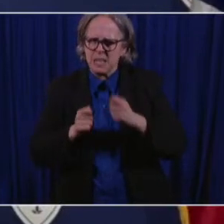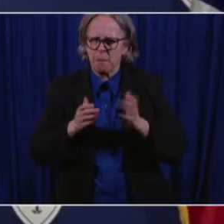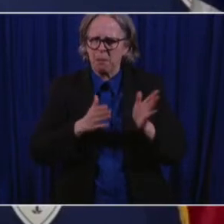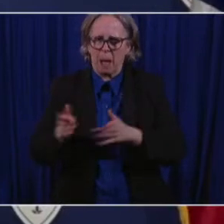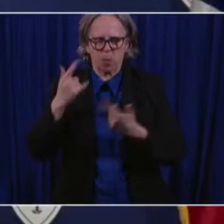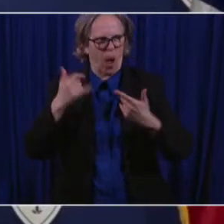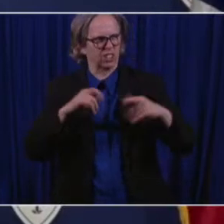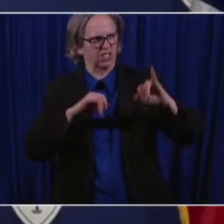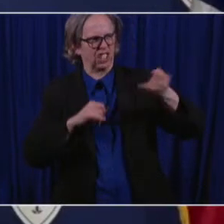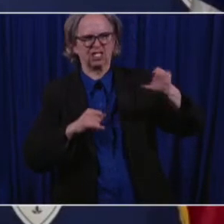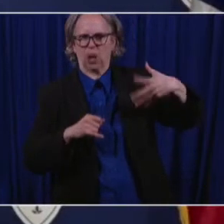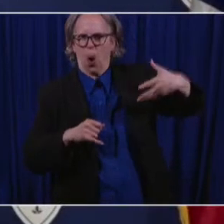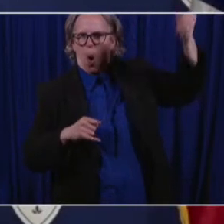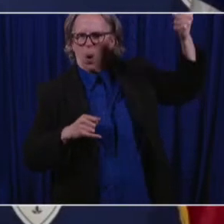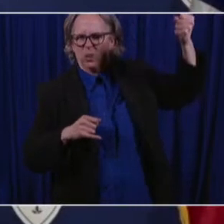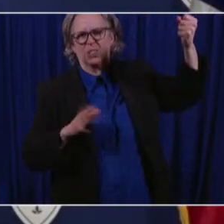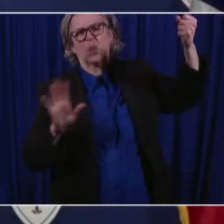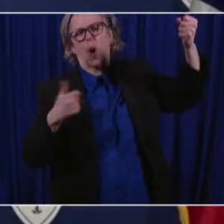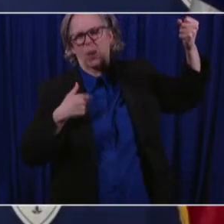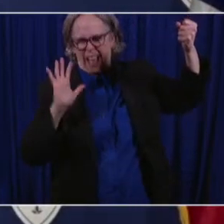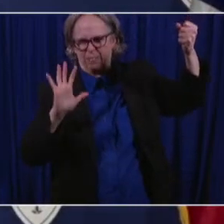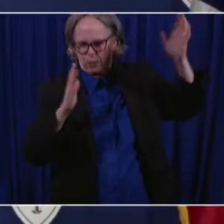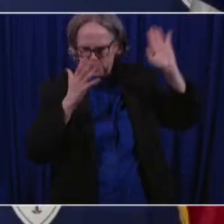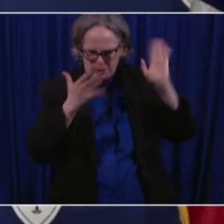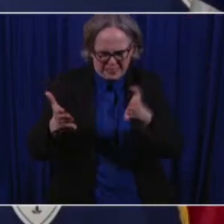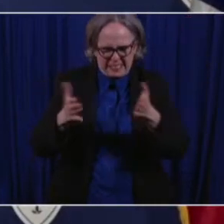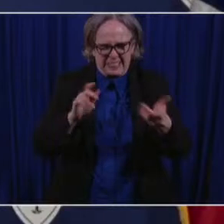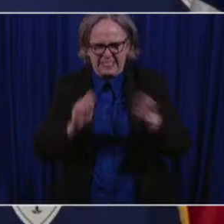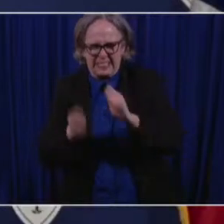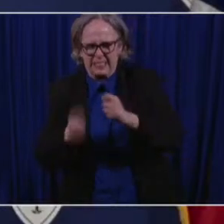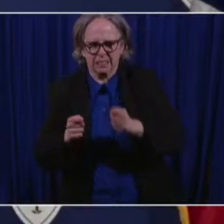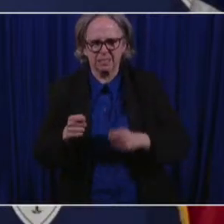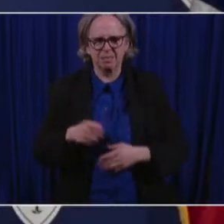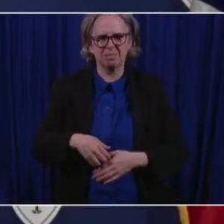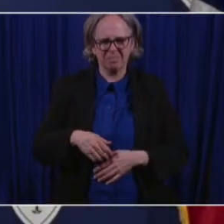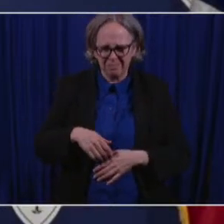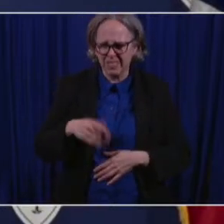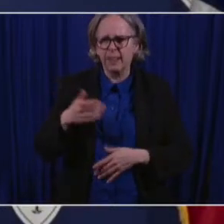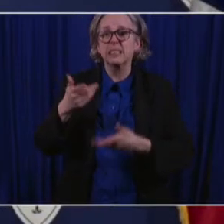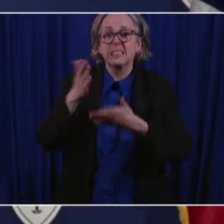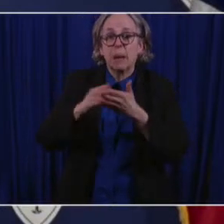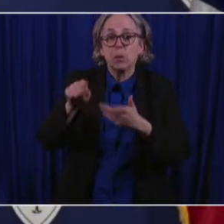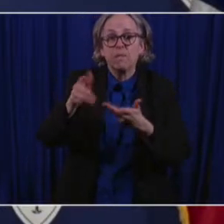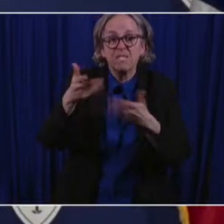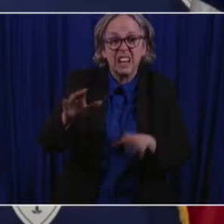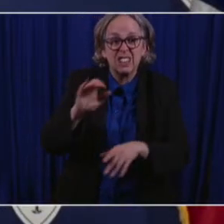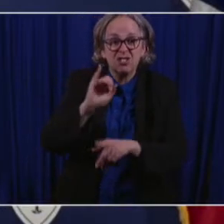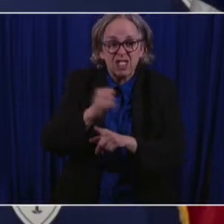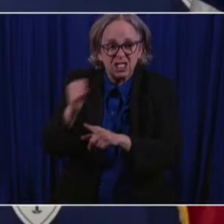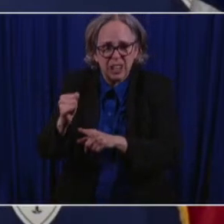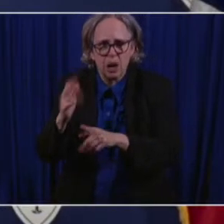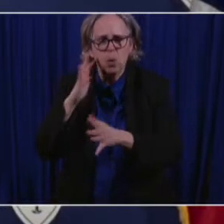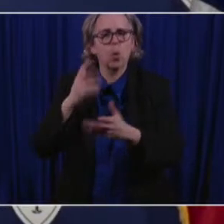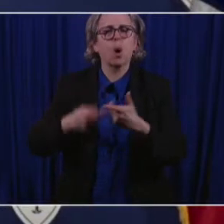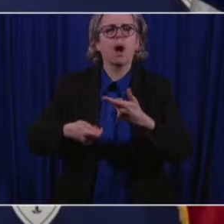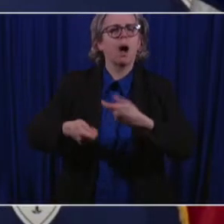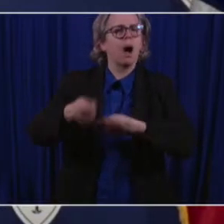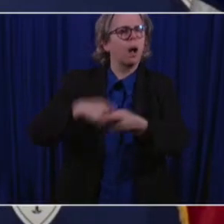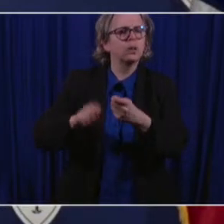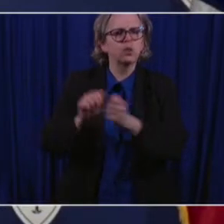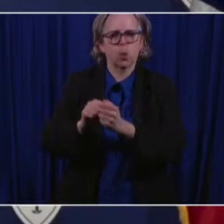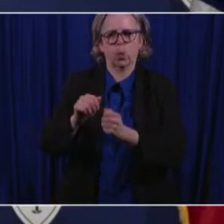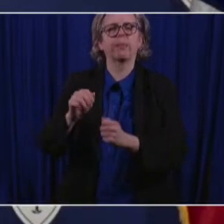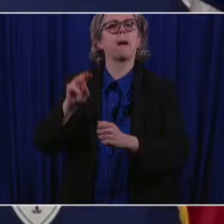some schools that were, you know, had the J&J. We've been able to move over some Moderna in some cases,